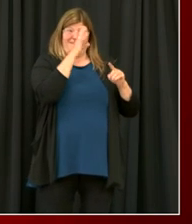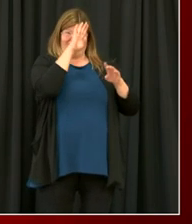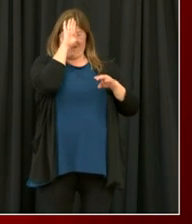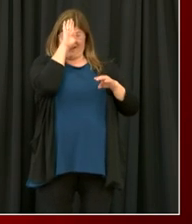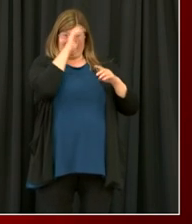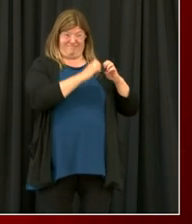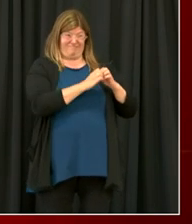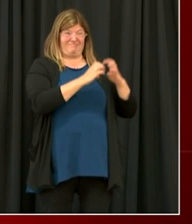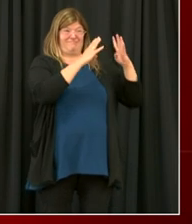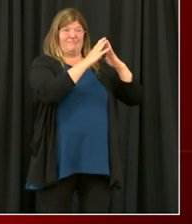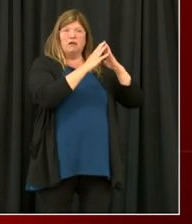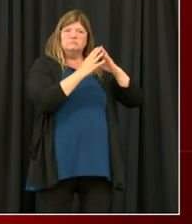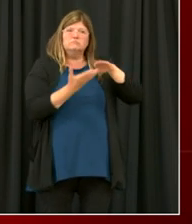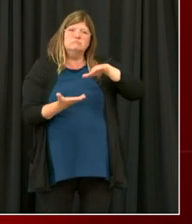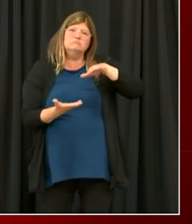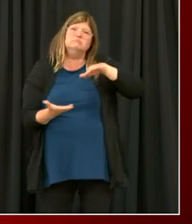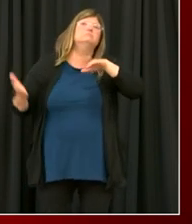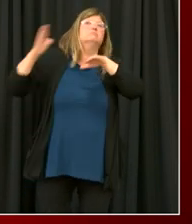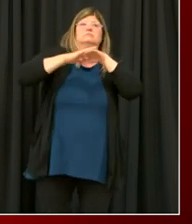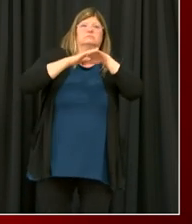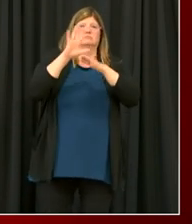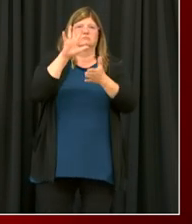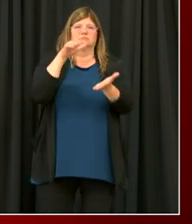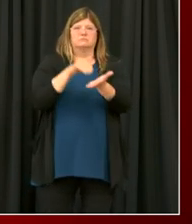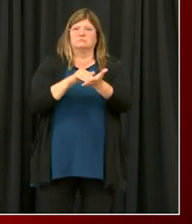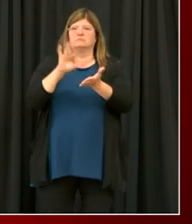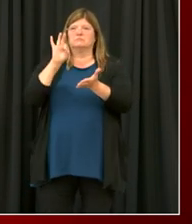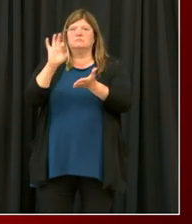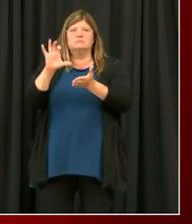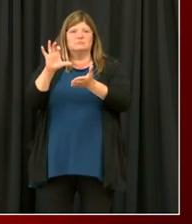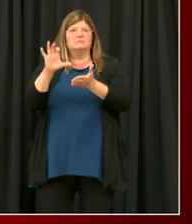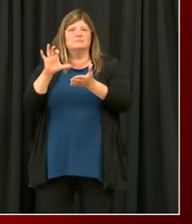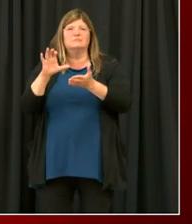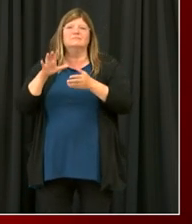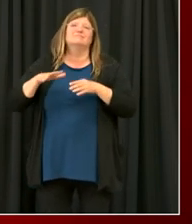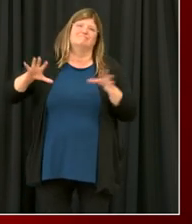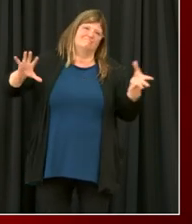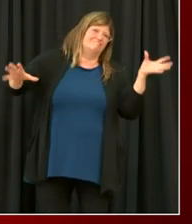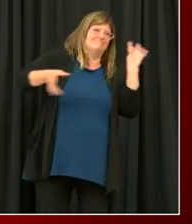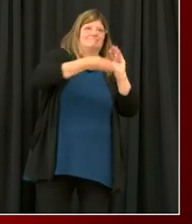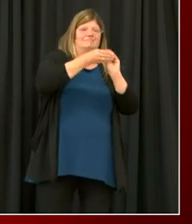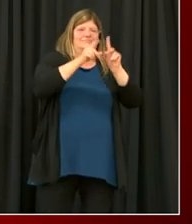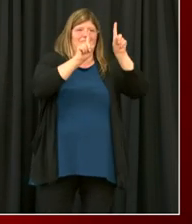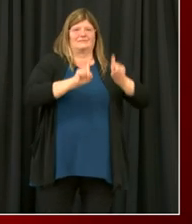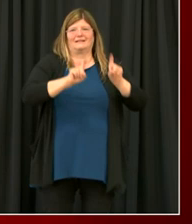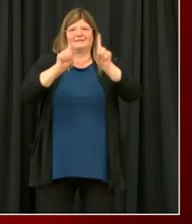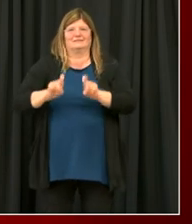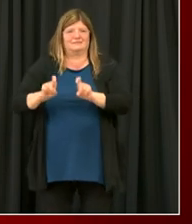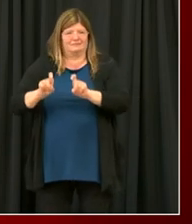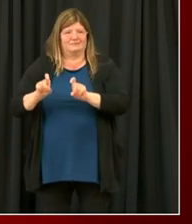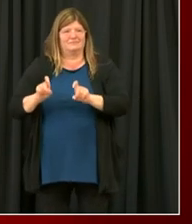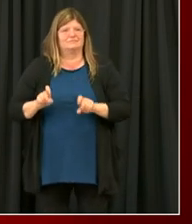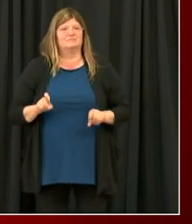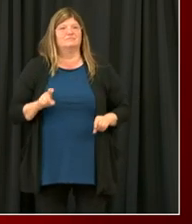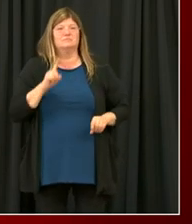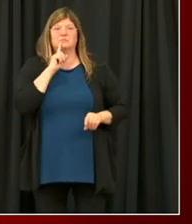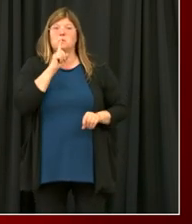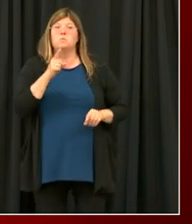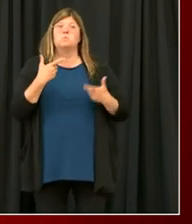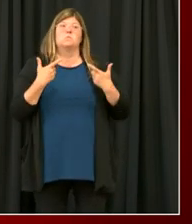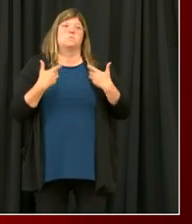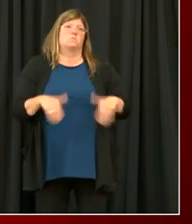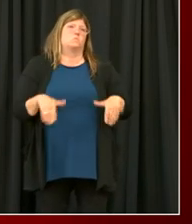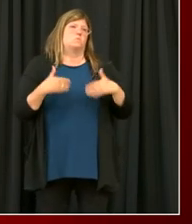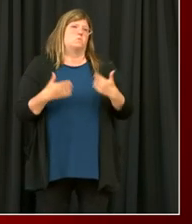5,900 tests have been given. So as you can see, that is a huge number